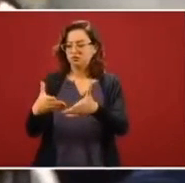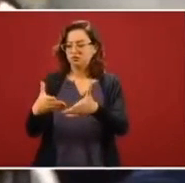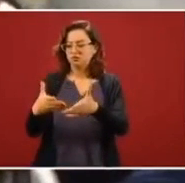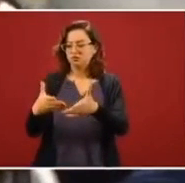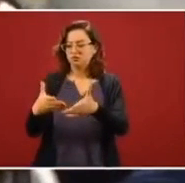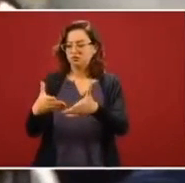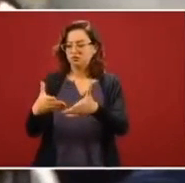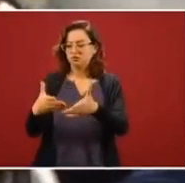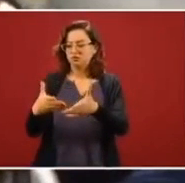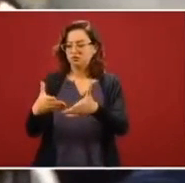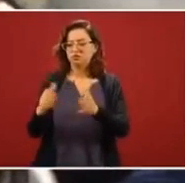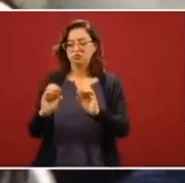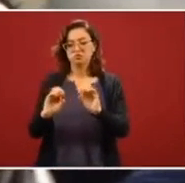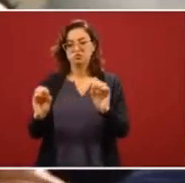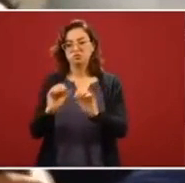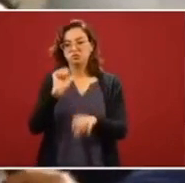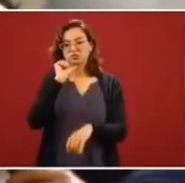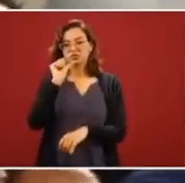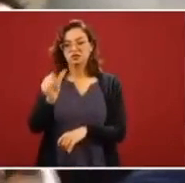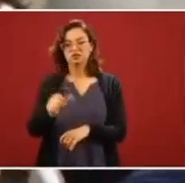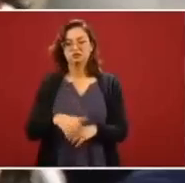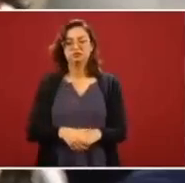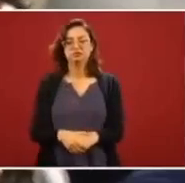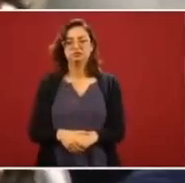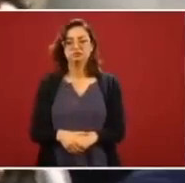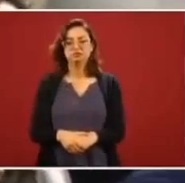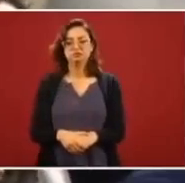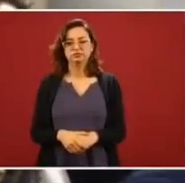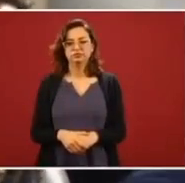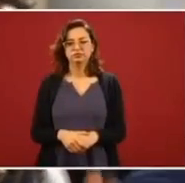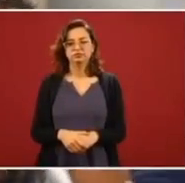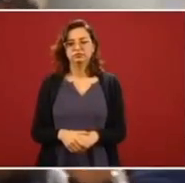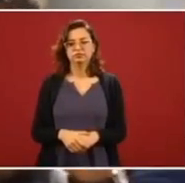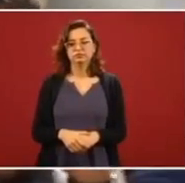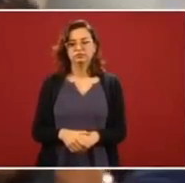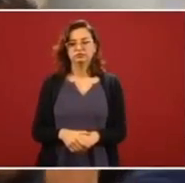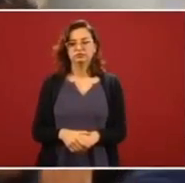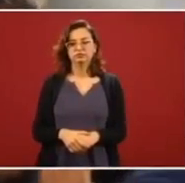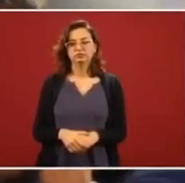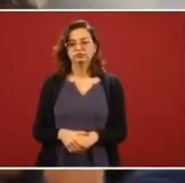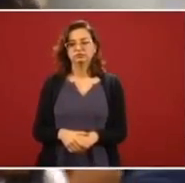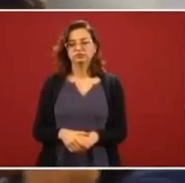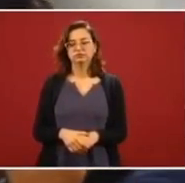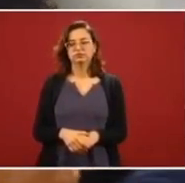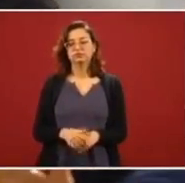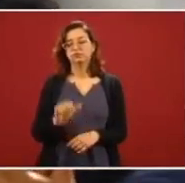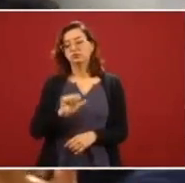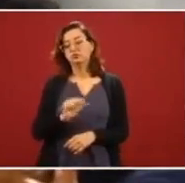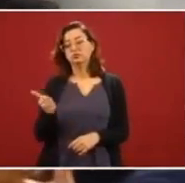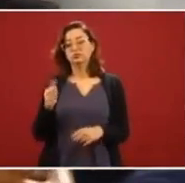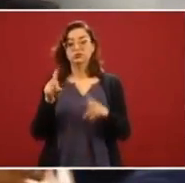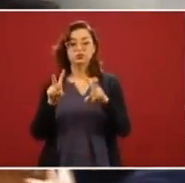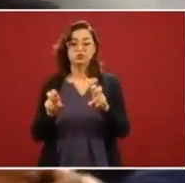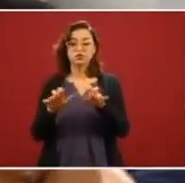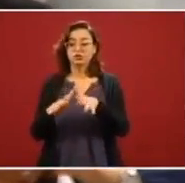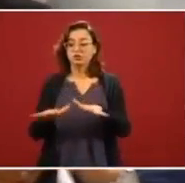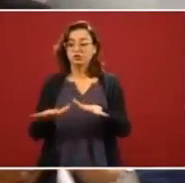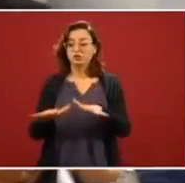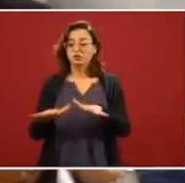of the merchant marines. Y, ¿qué le digo? Otro aspecto del mar son la